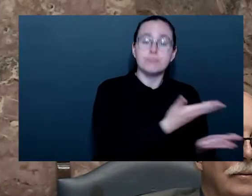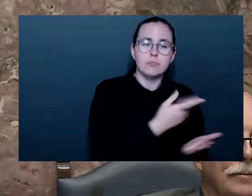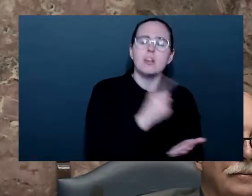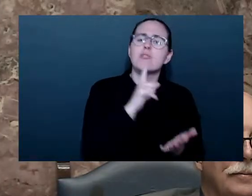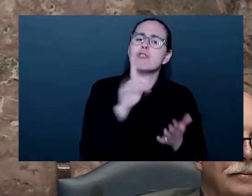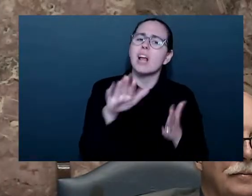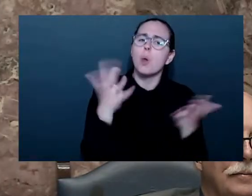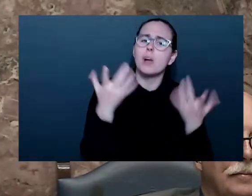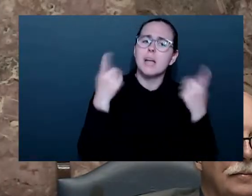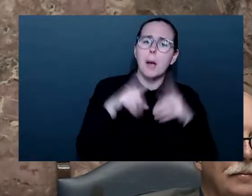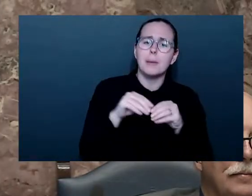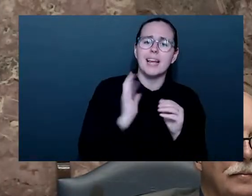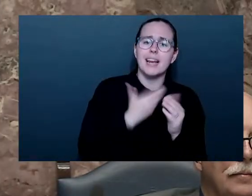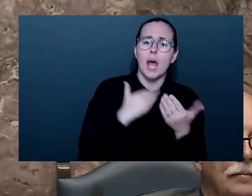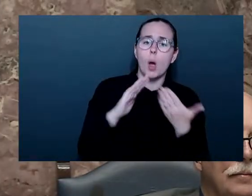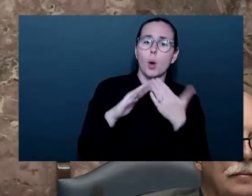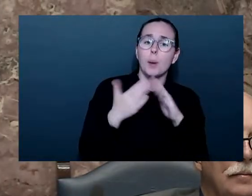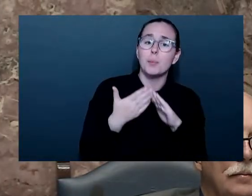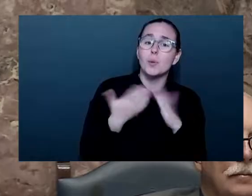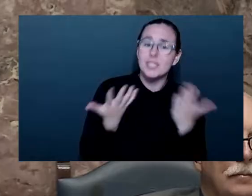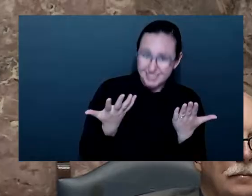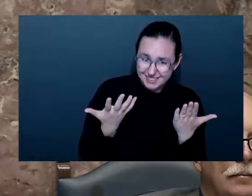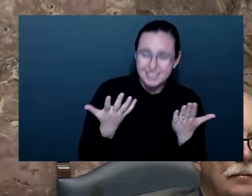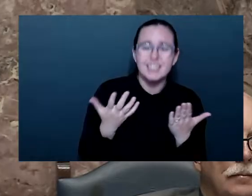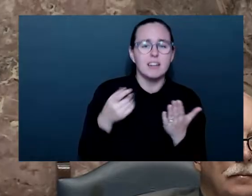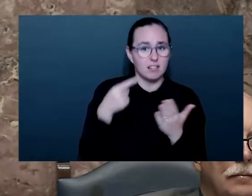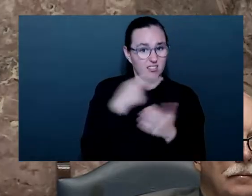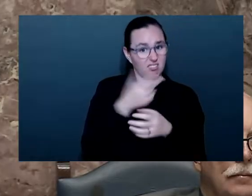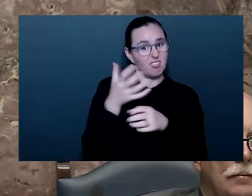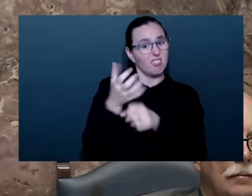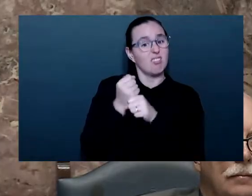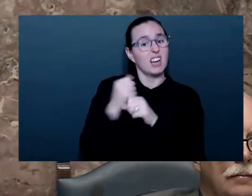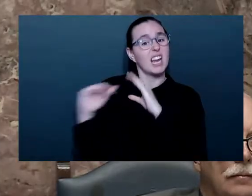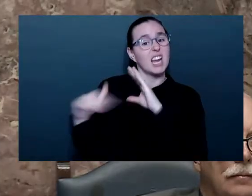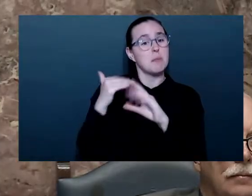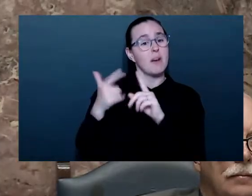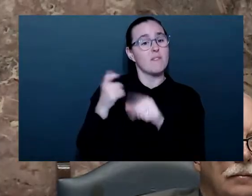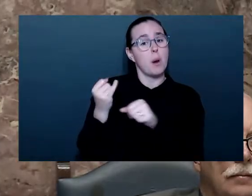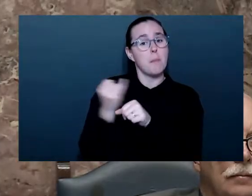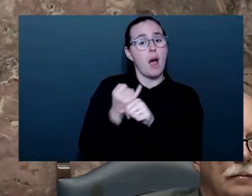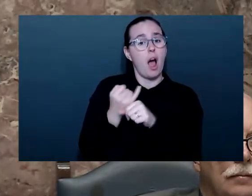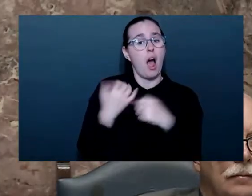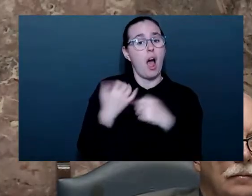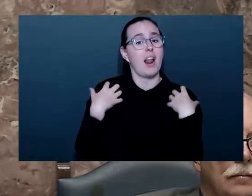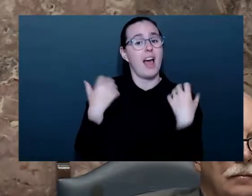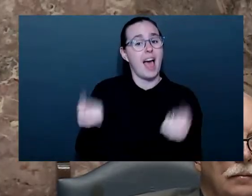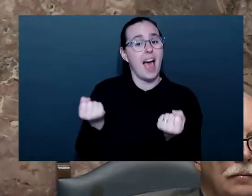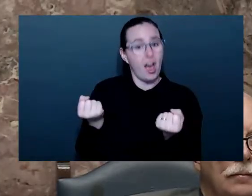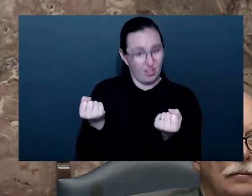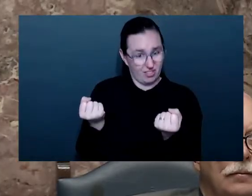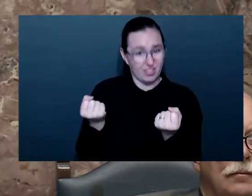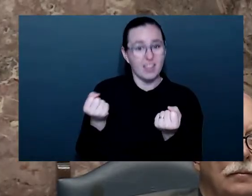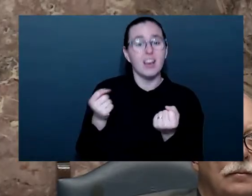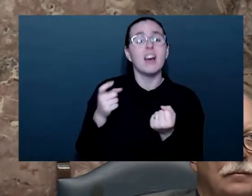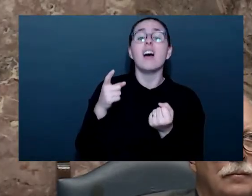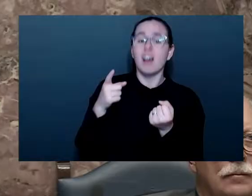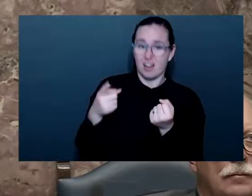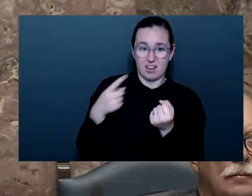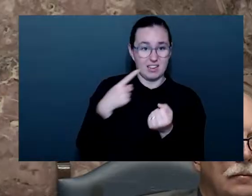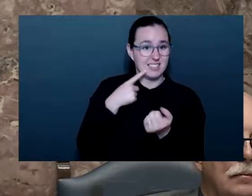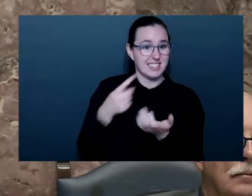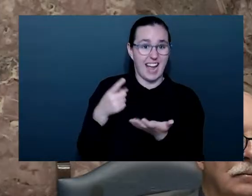quote, "We are now in a time of fiscal constraint as mandated by the Ministry of Health, and I have been